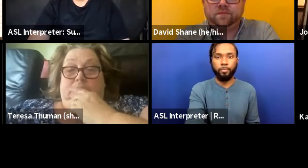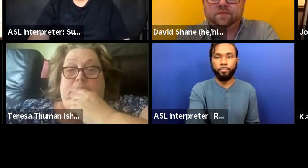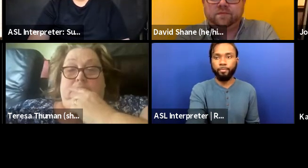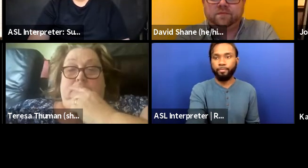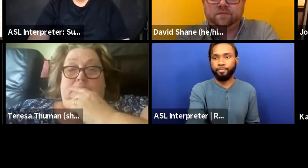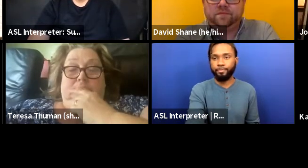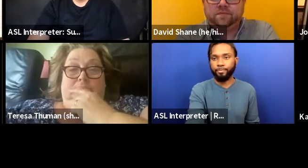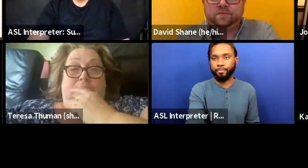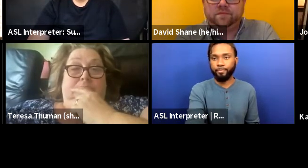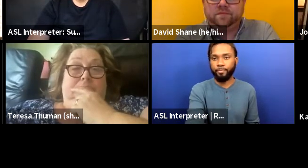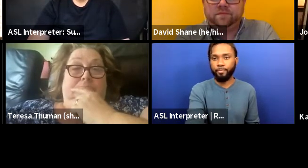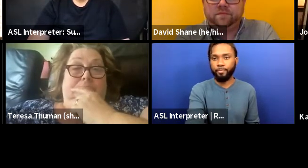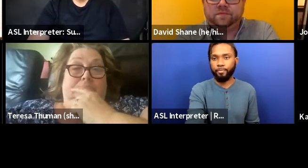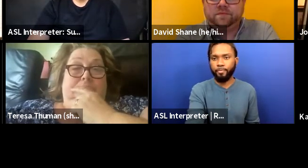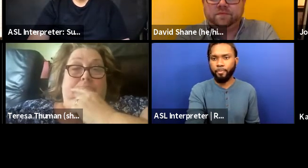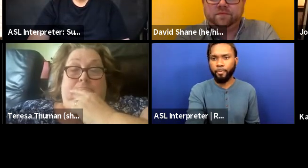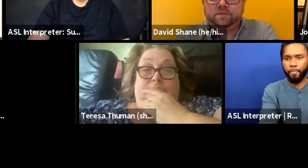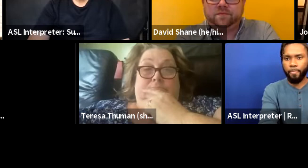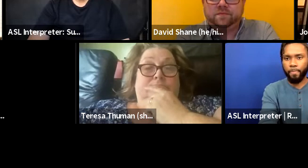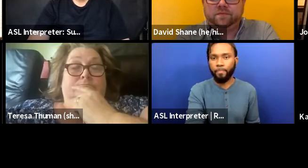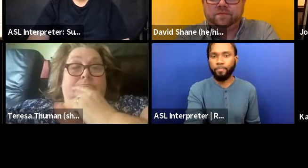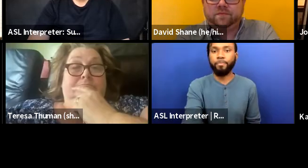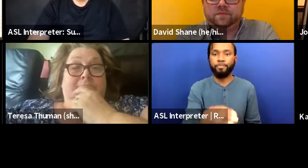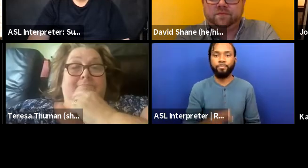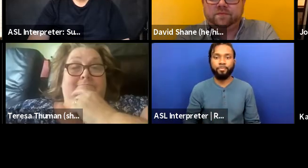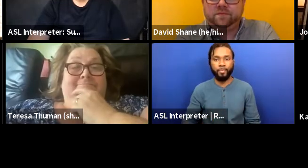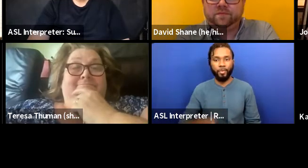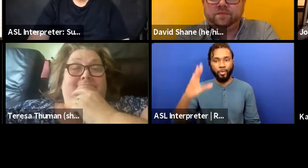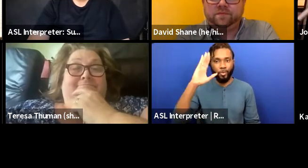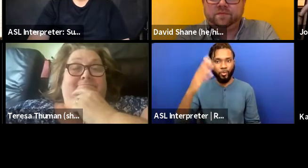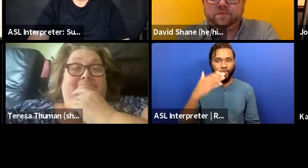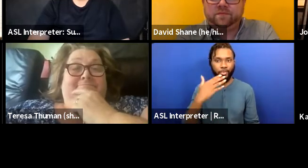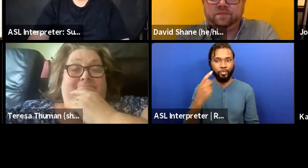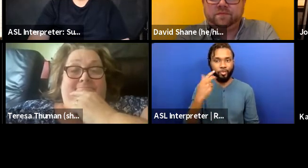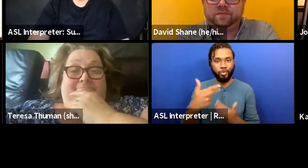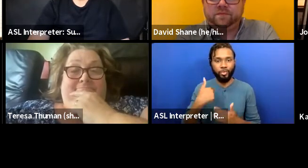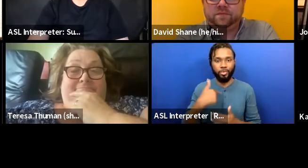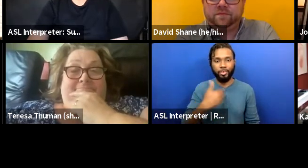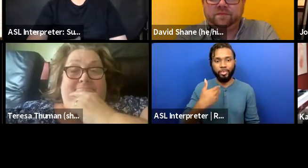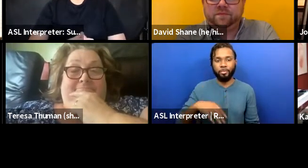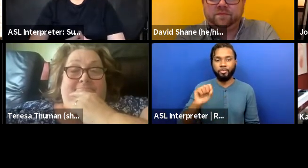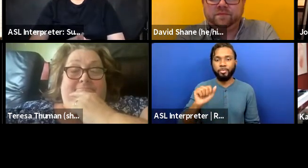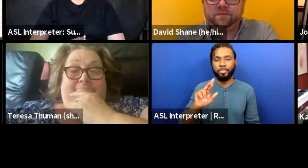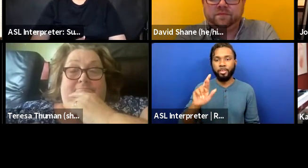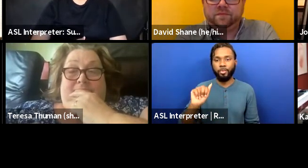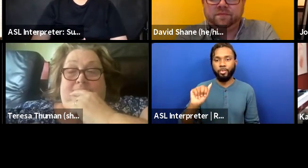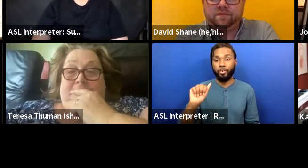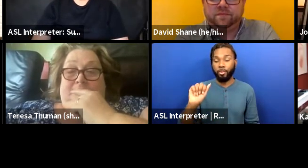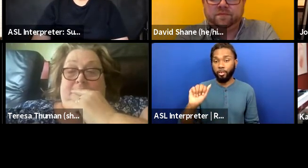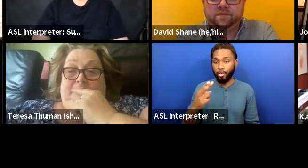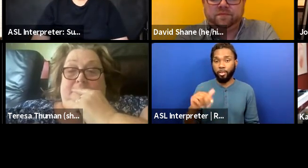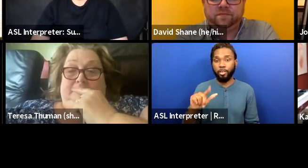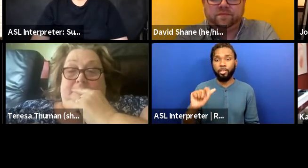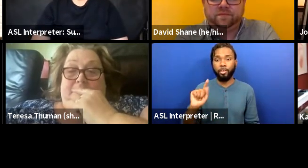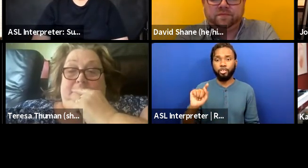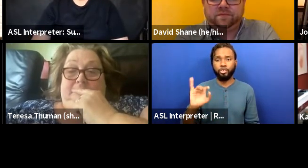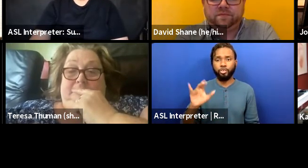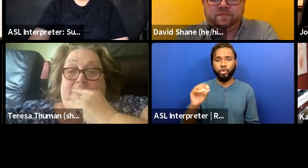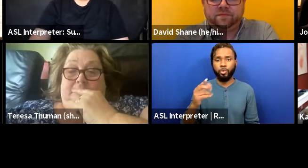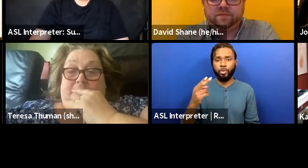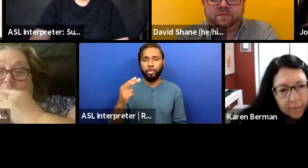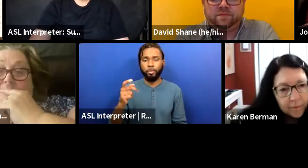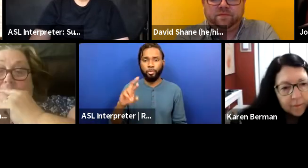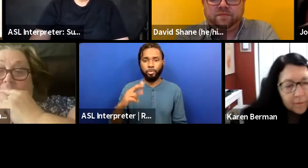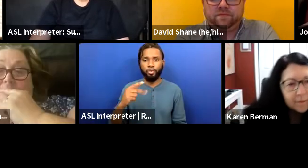Hello, and thank you so much for joining us today. My name is Sarah Machiko Haver, and I'm the EDI Initiative Associate at